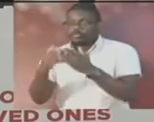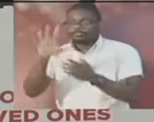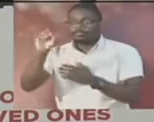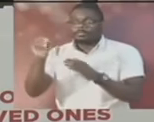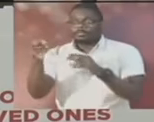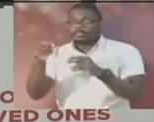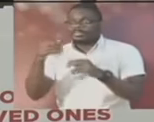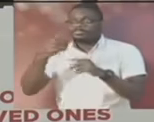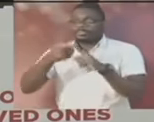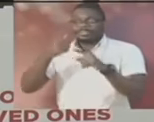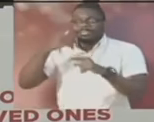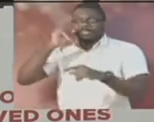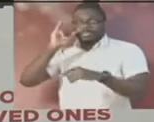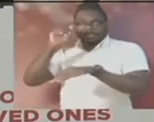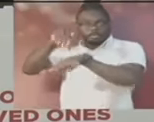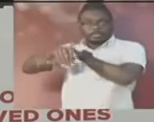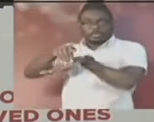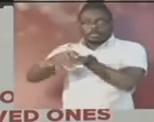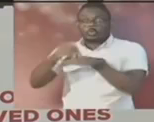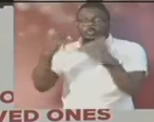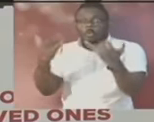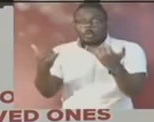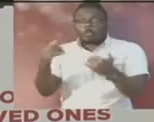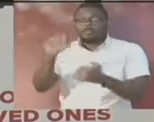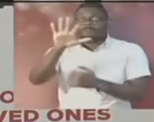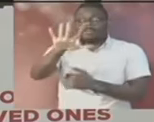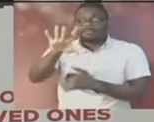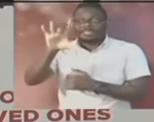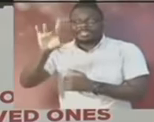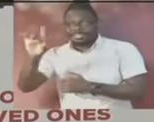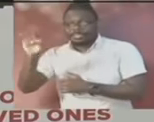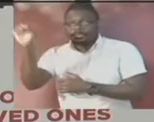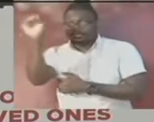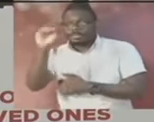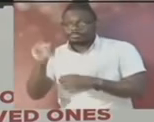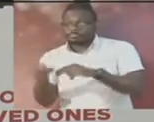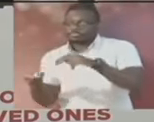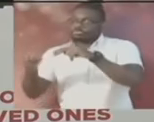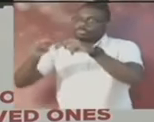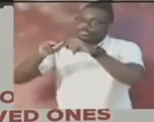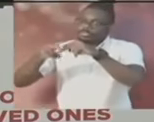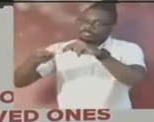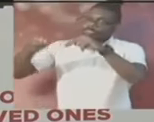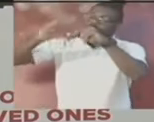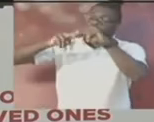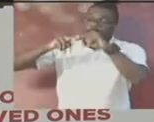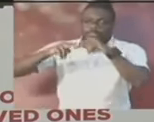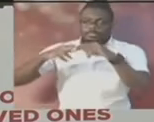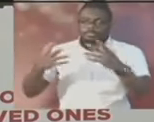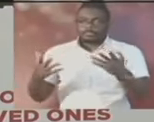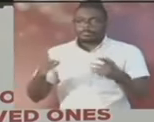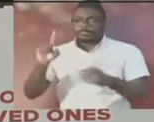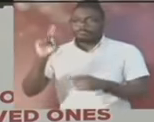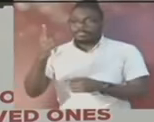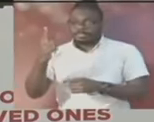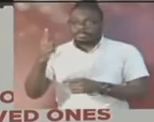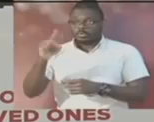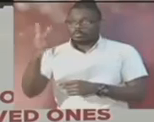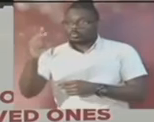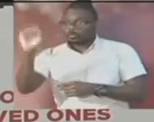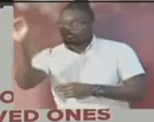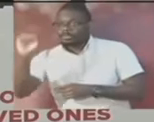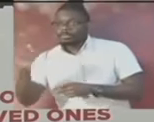an increase of 58%. So we've seen a 2% increase and then an 8% increase. And these